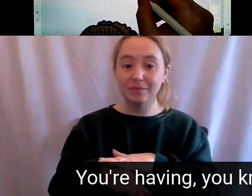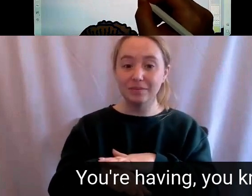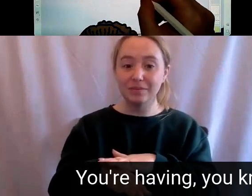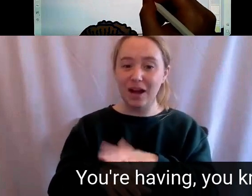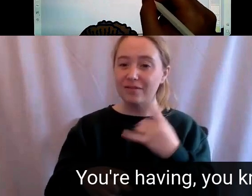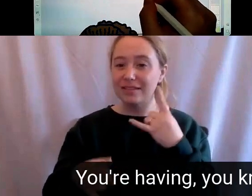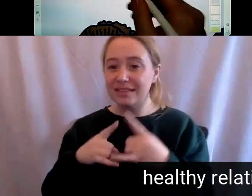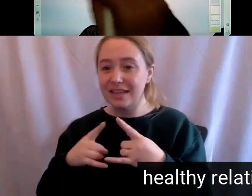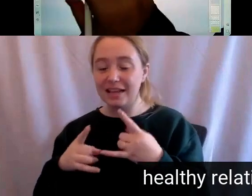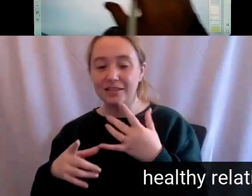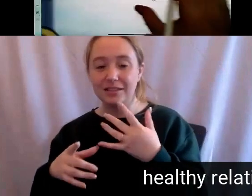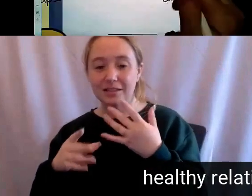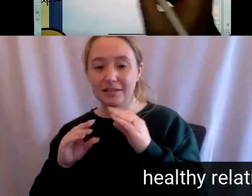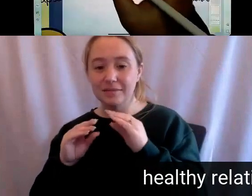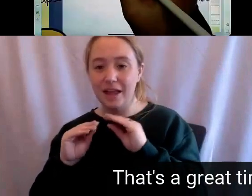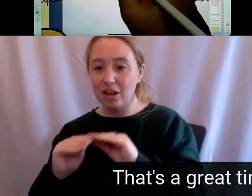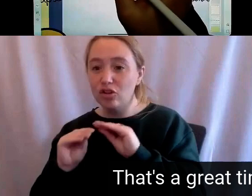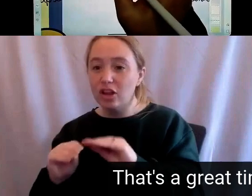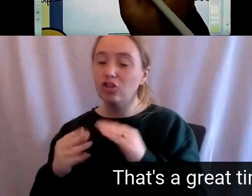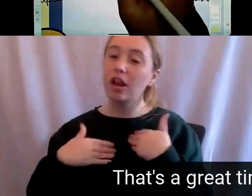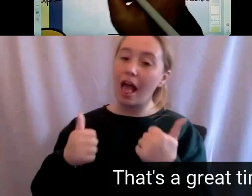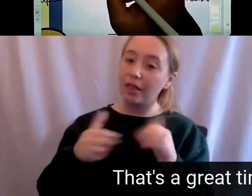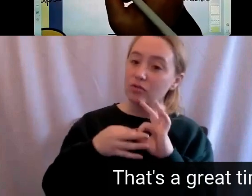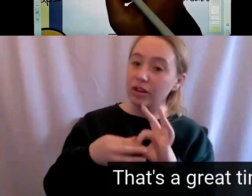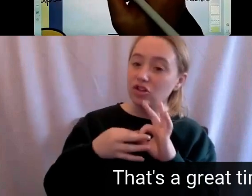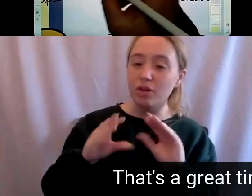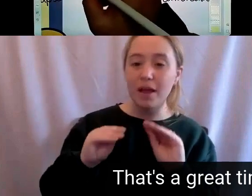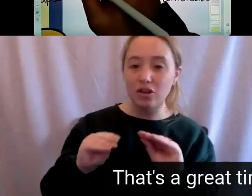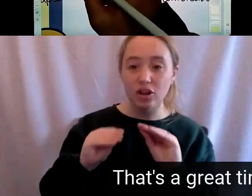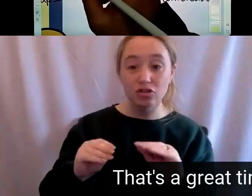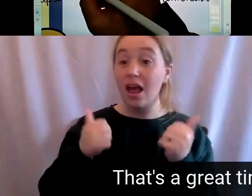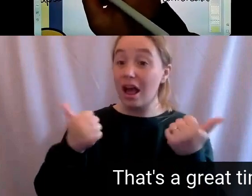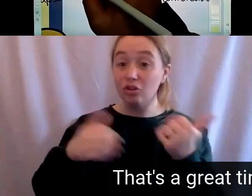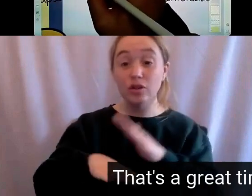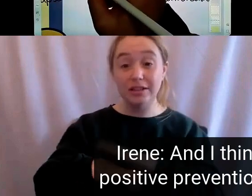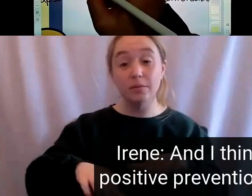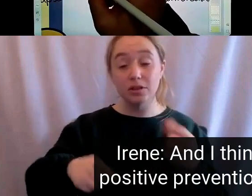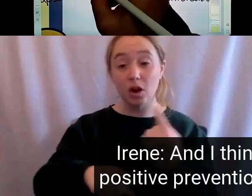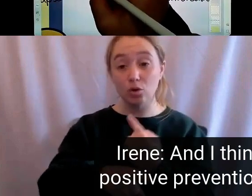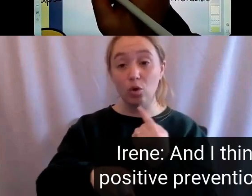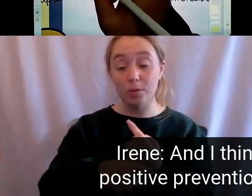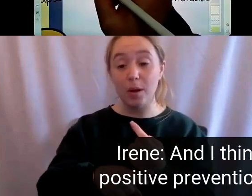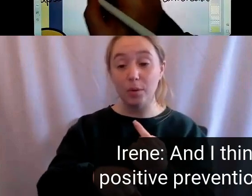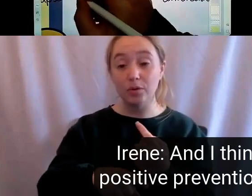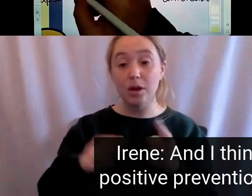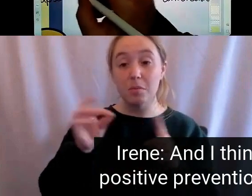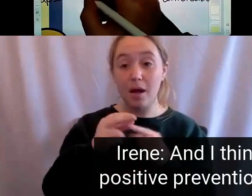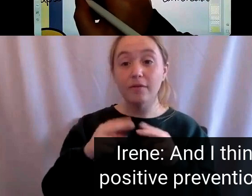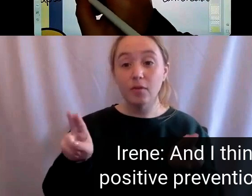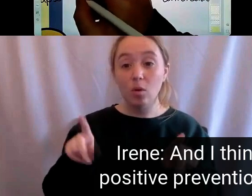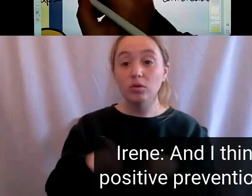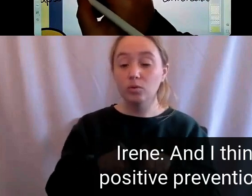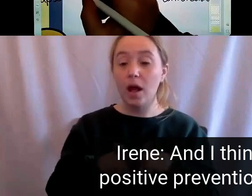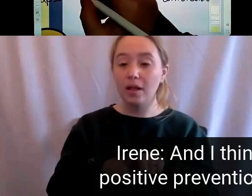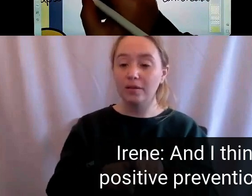sex education, healthy relationship education. That's a great time to bring them in. And I think the thing is that